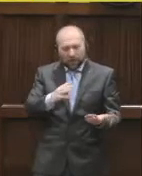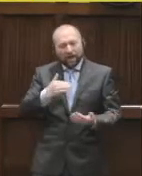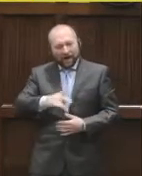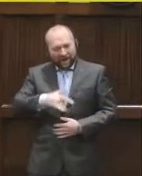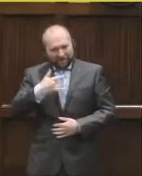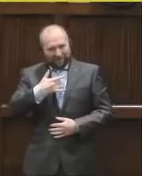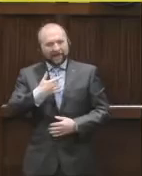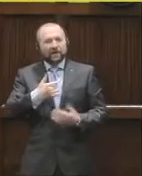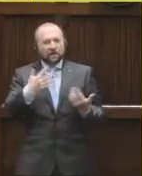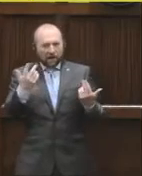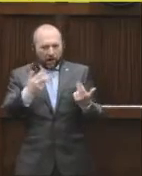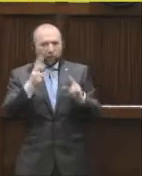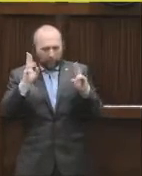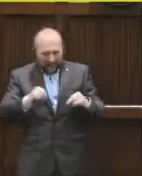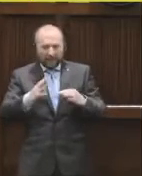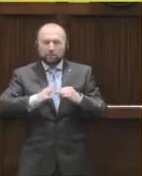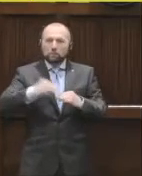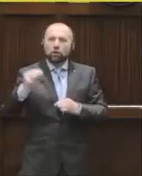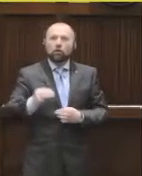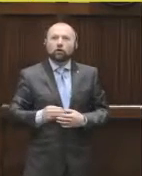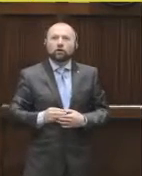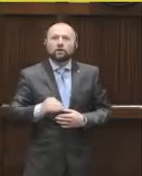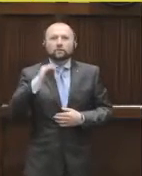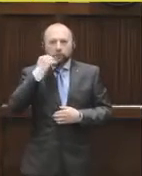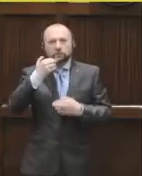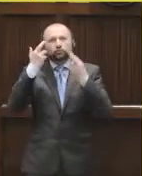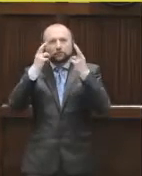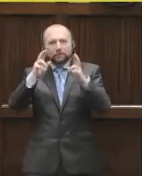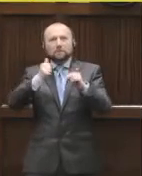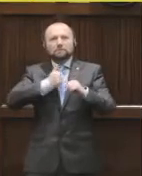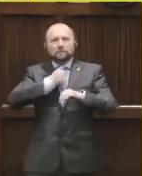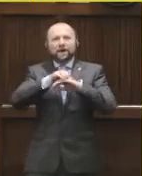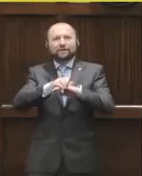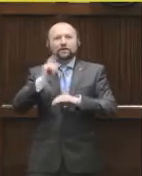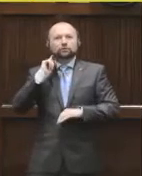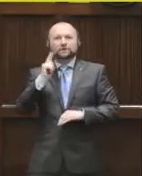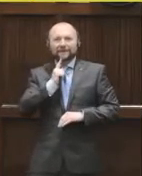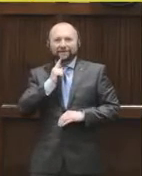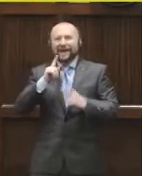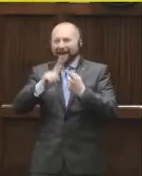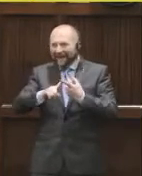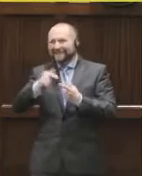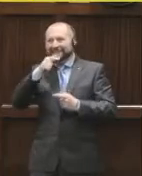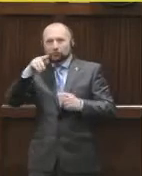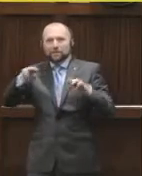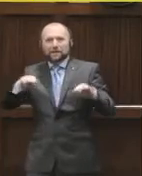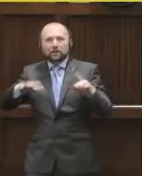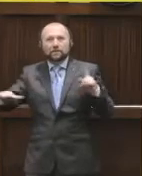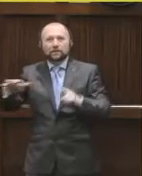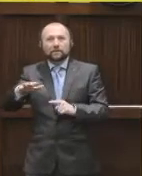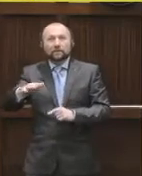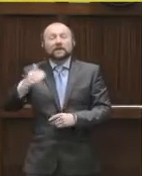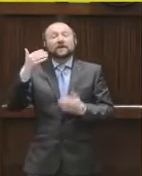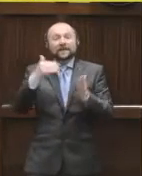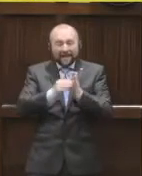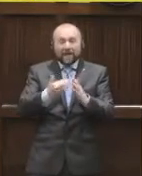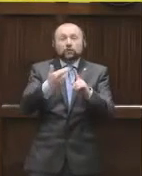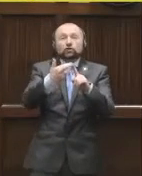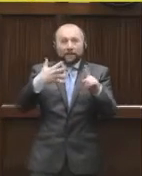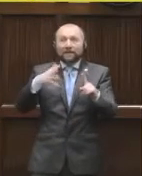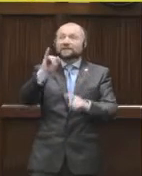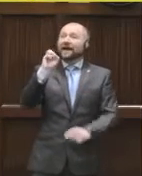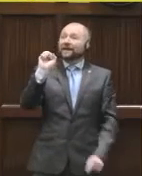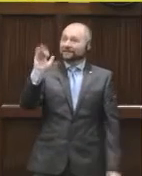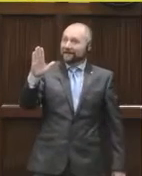what I'd say on behalf of my friends who are deaf and other people in the hearing community, the fact that you're recognising Irish Sign